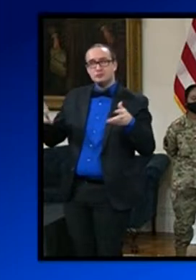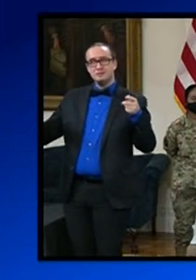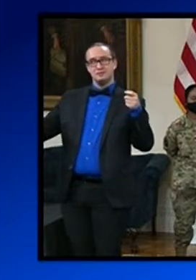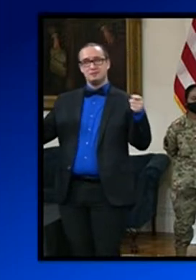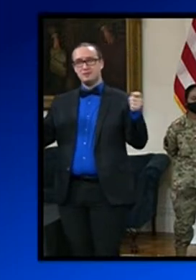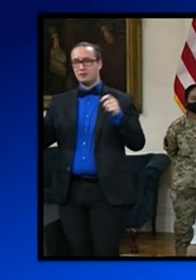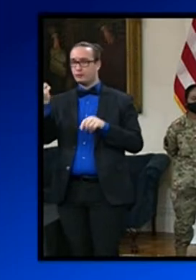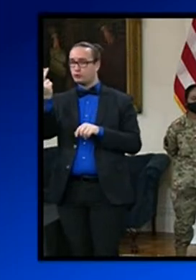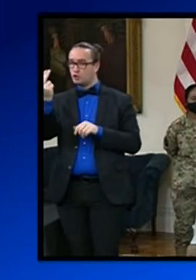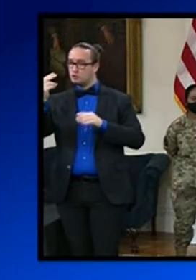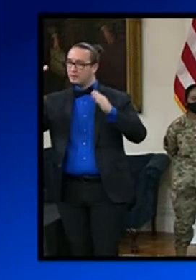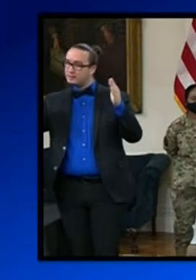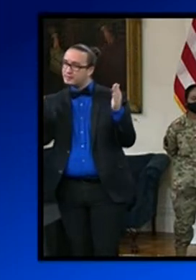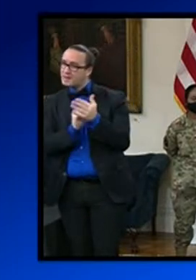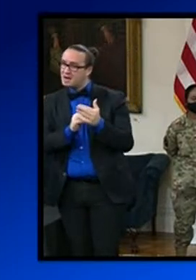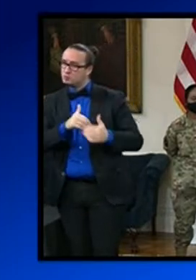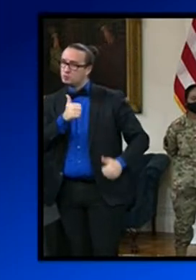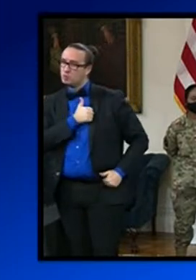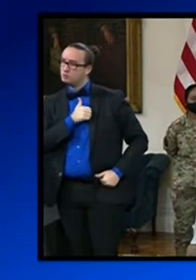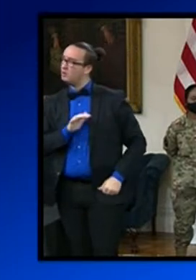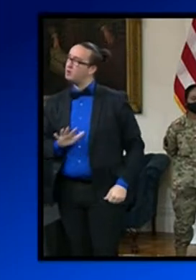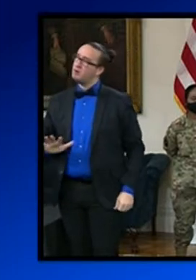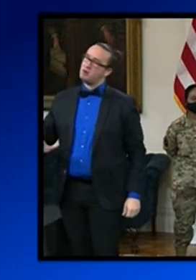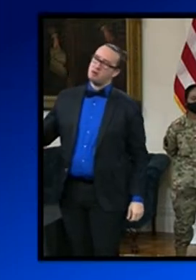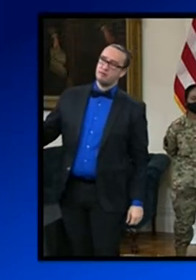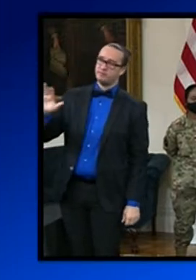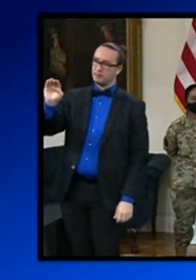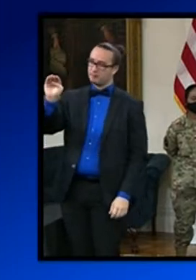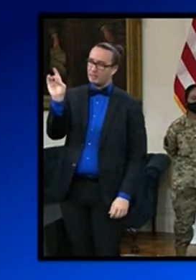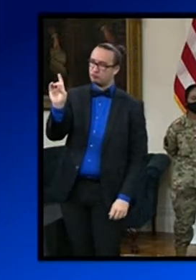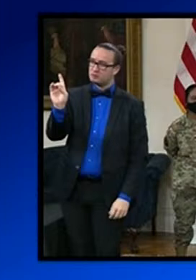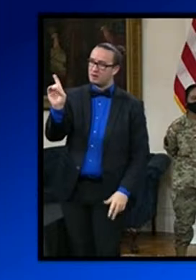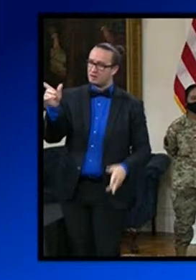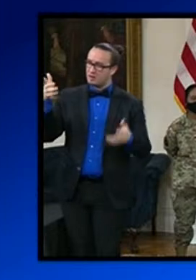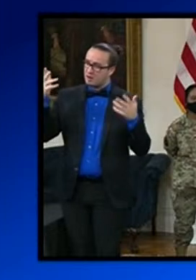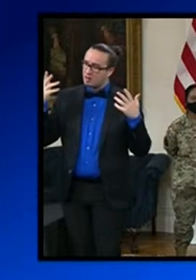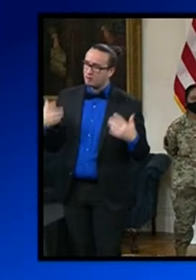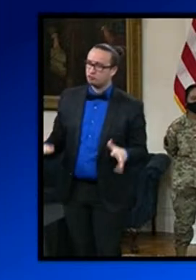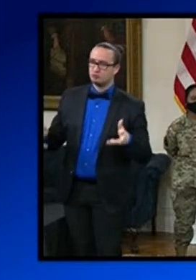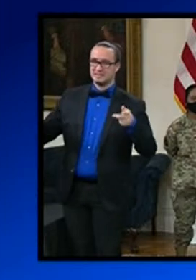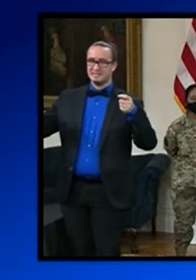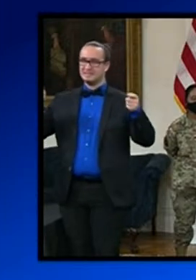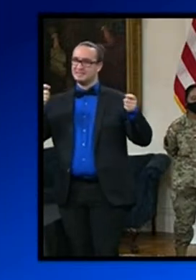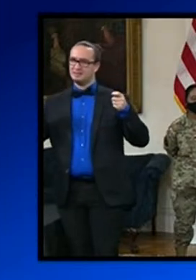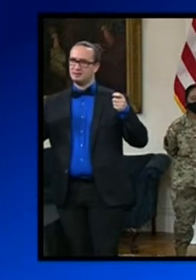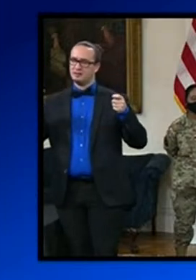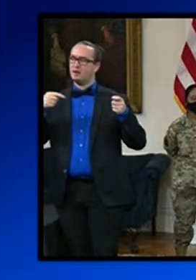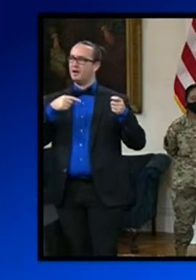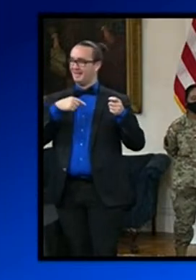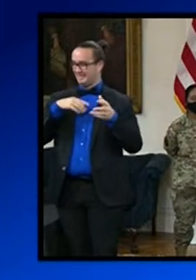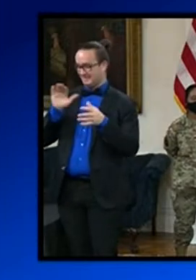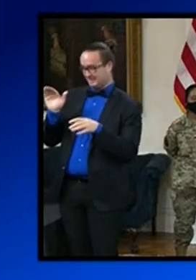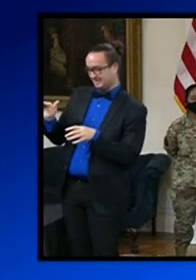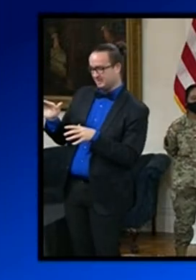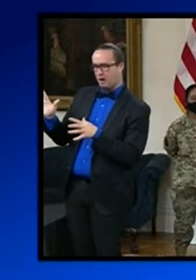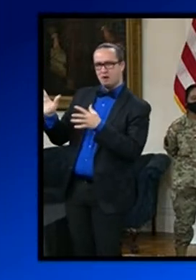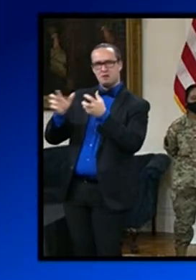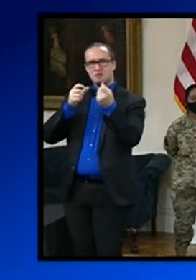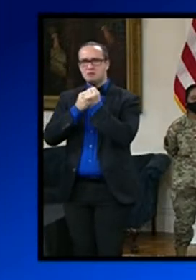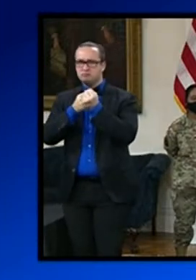she immediately and readily accepted this next mission. And she and her team have been working